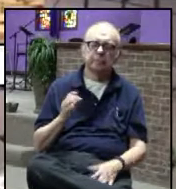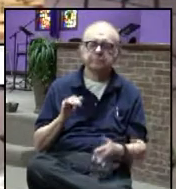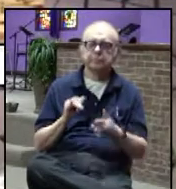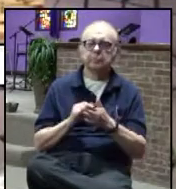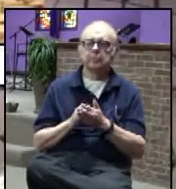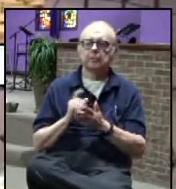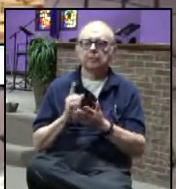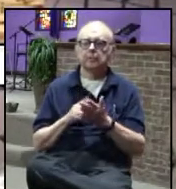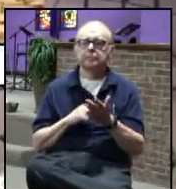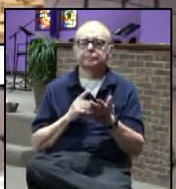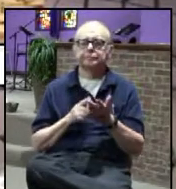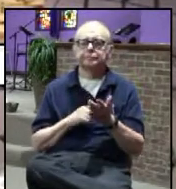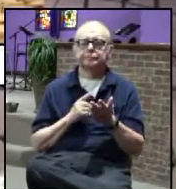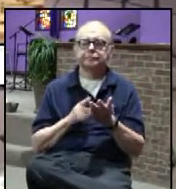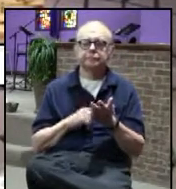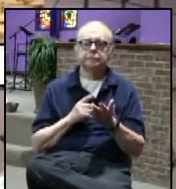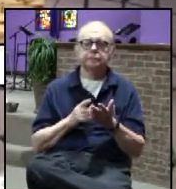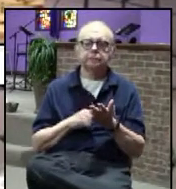that sometimes